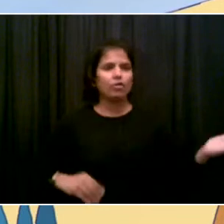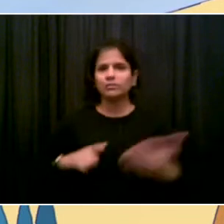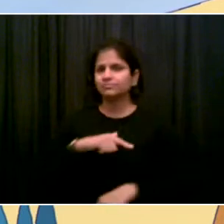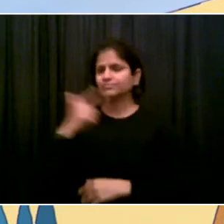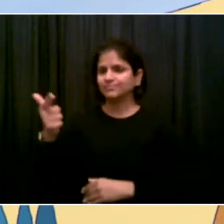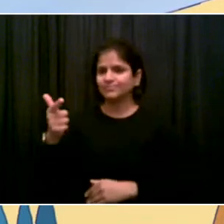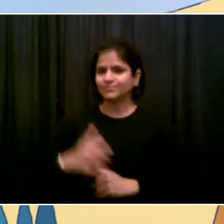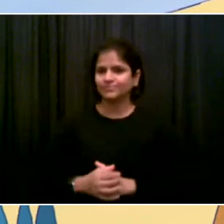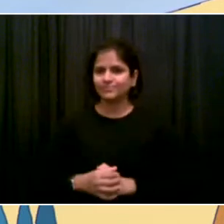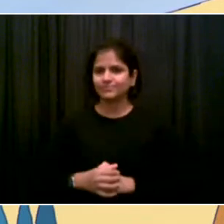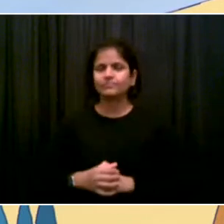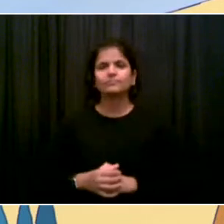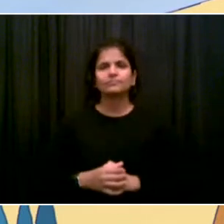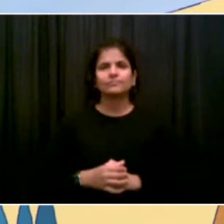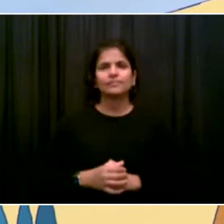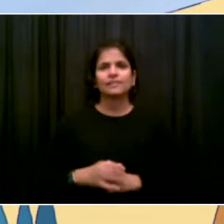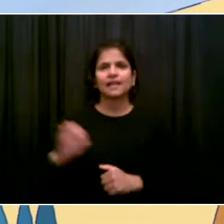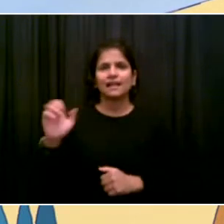Elizabeth?